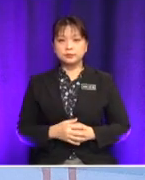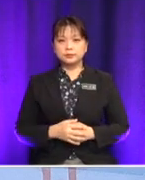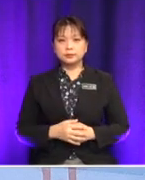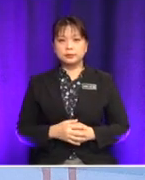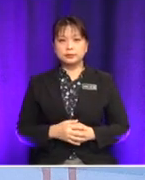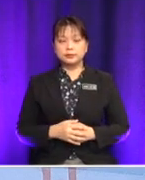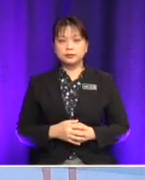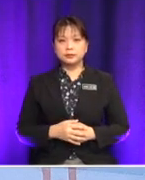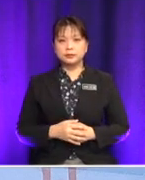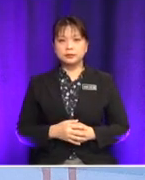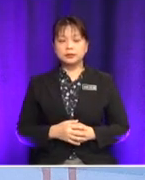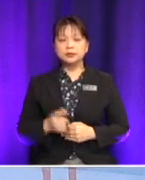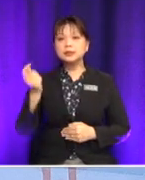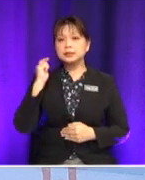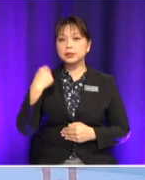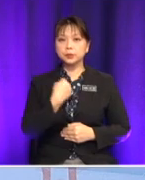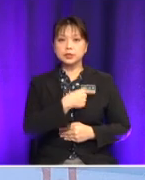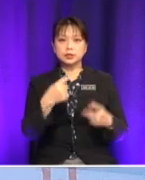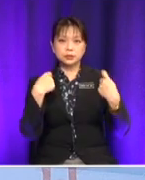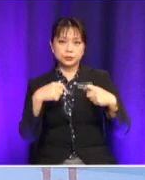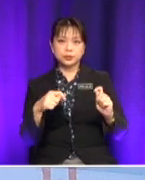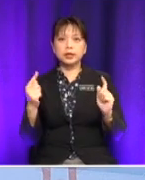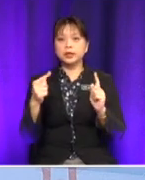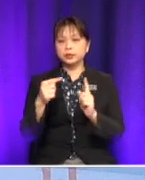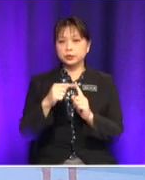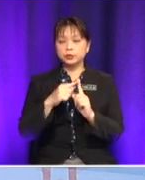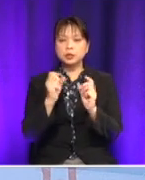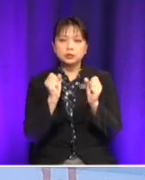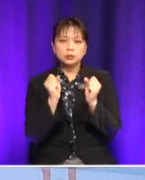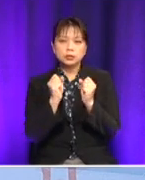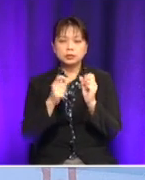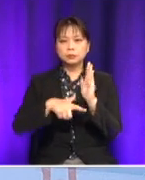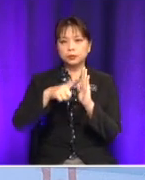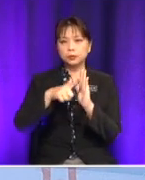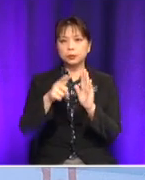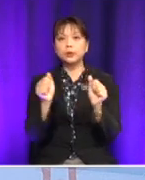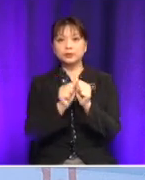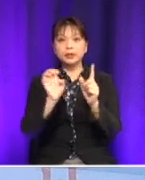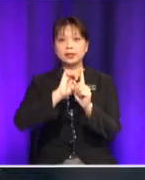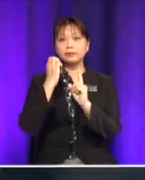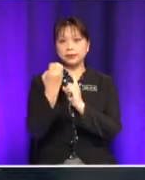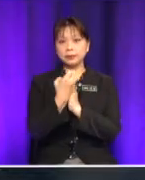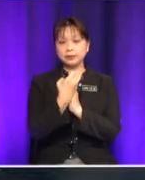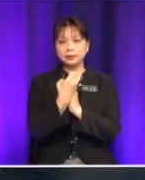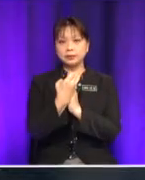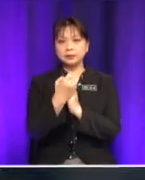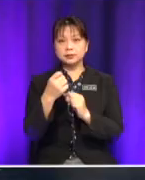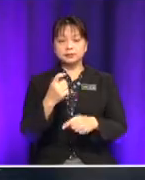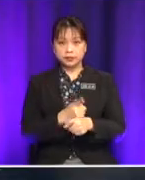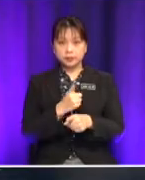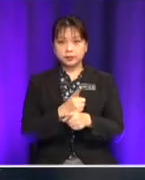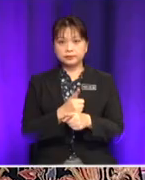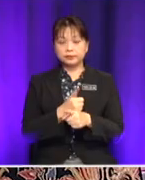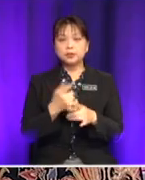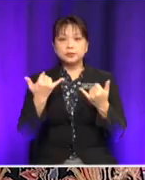and tranquility mode. Yes. What was that about? Is that something to do with our topic for today, Madam Farah? Definitely, Shafika. Mm-hmm.